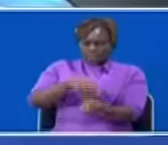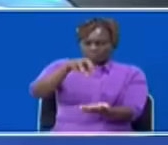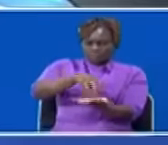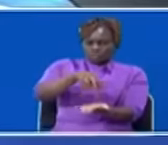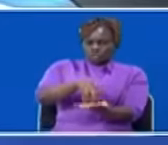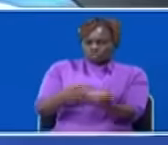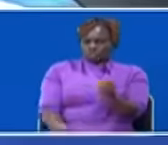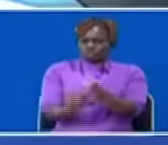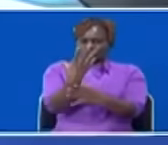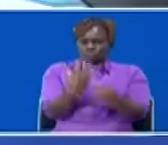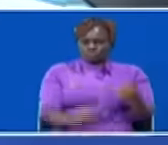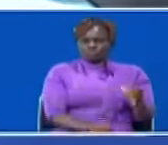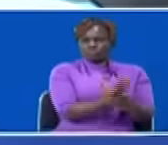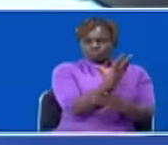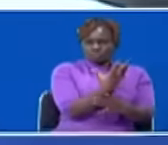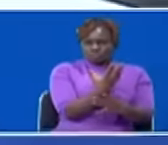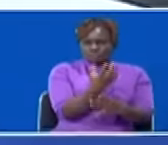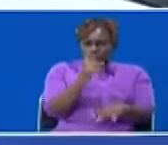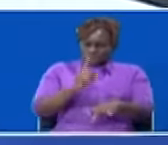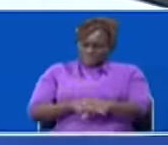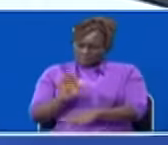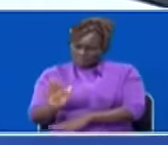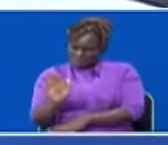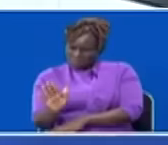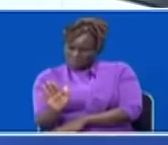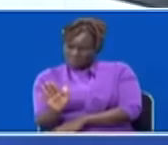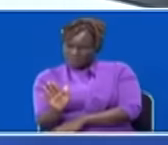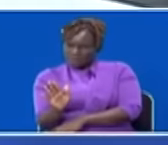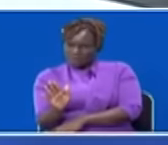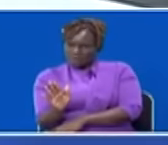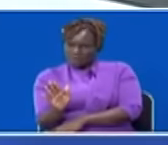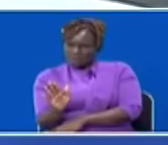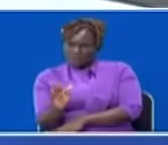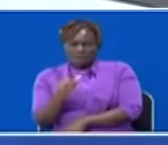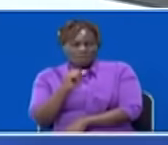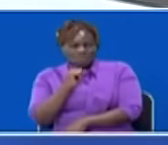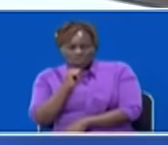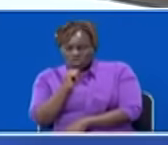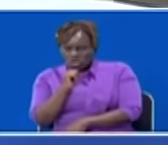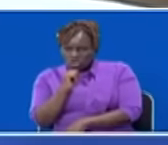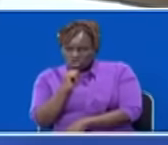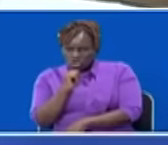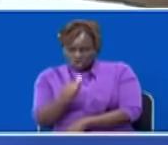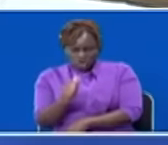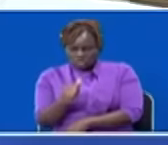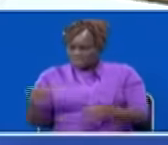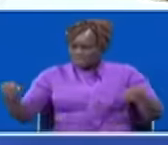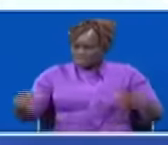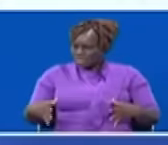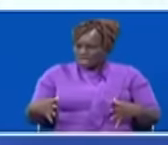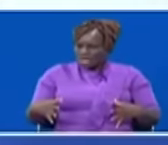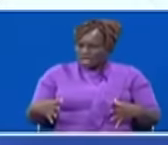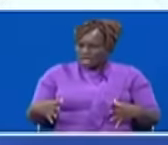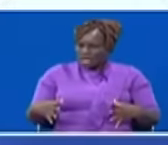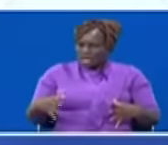Right. At that time, at that point, it was not clear or it was not apparent that there was